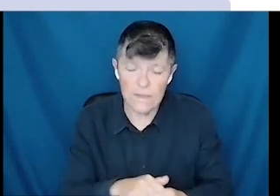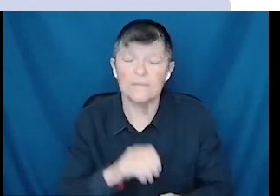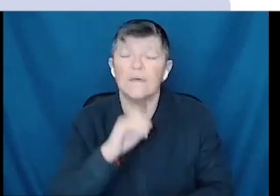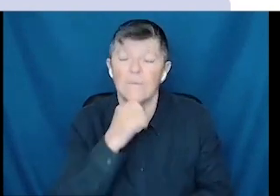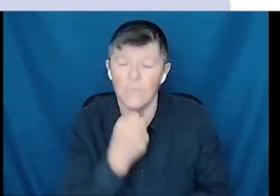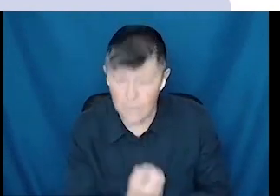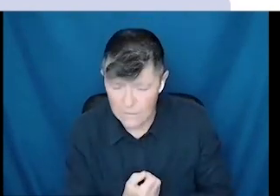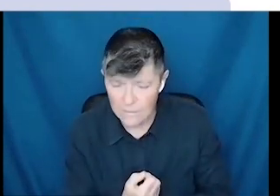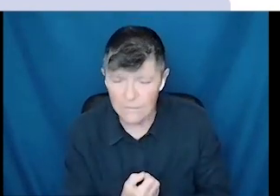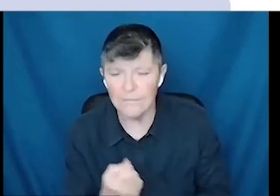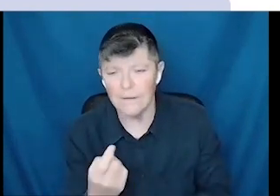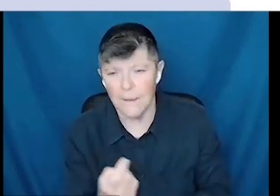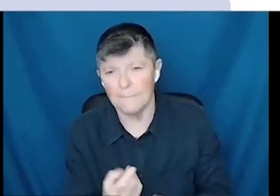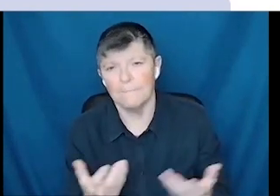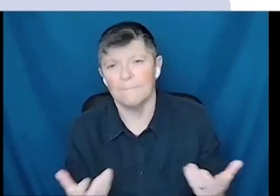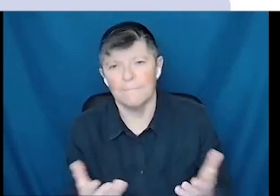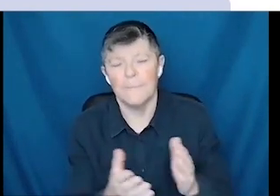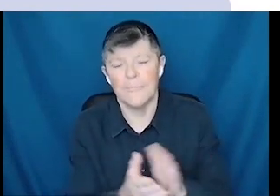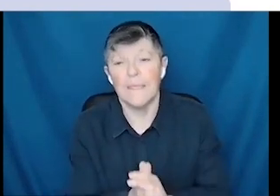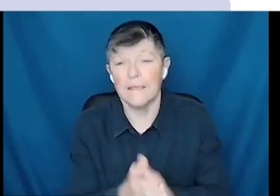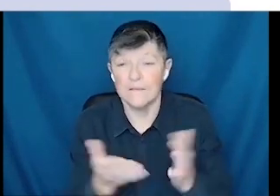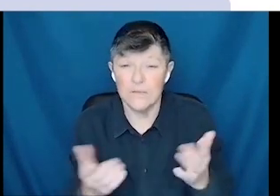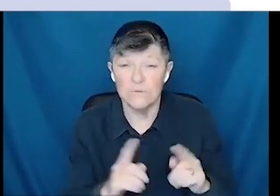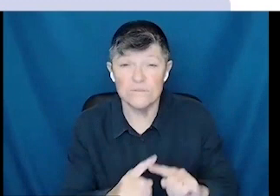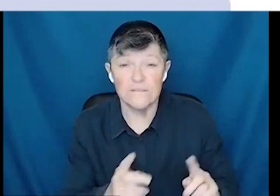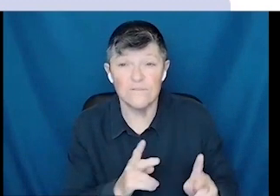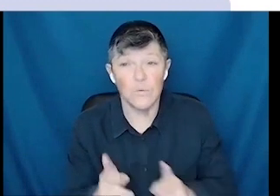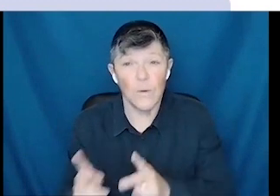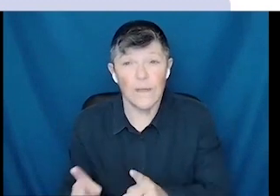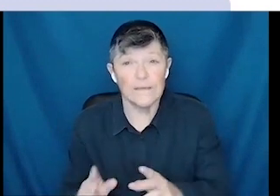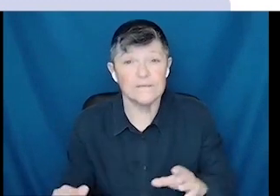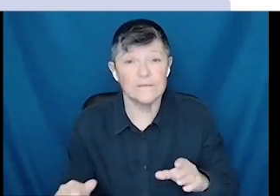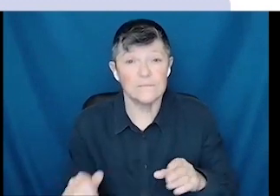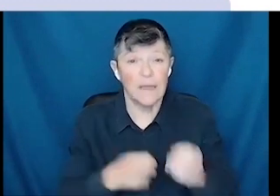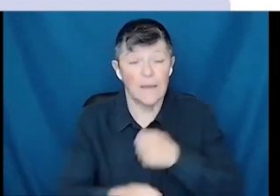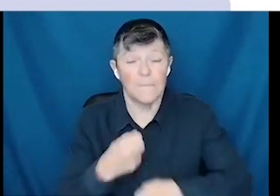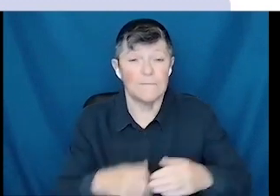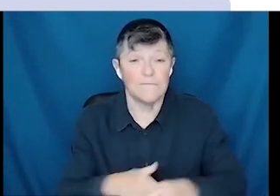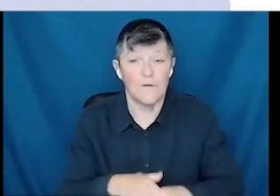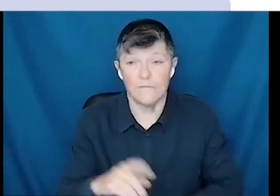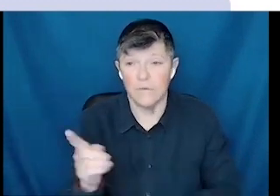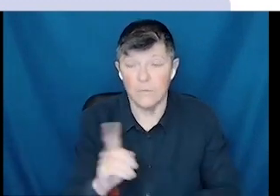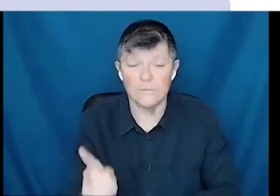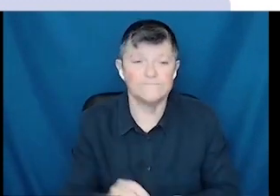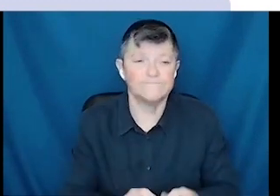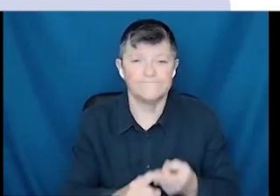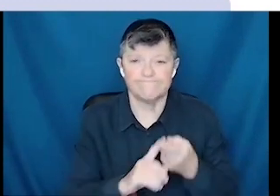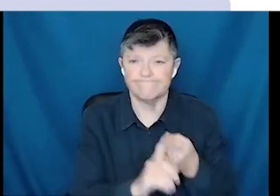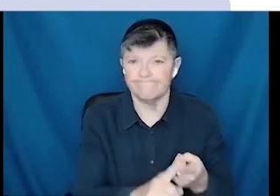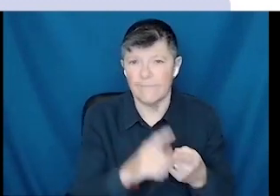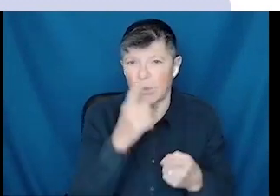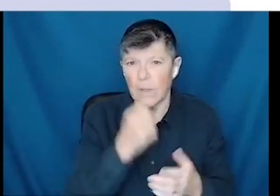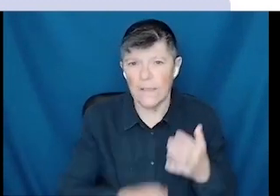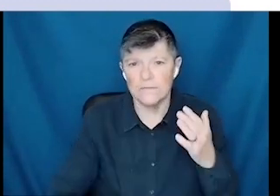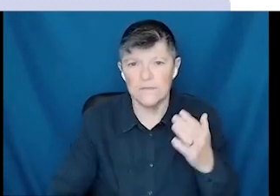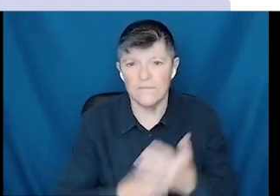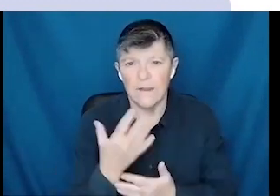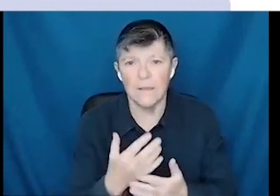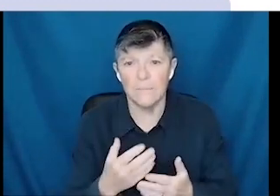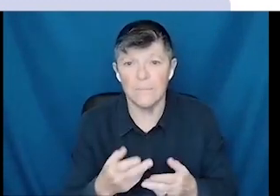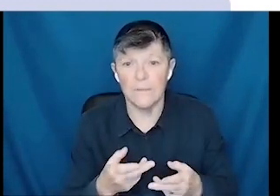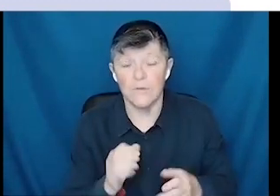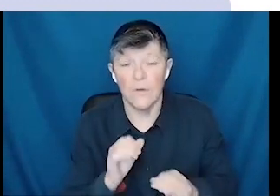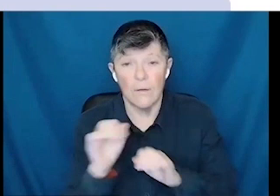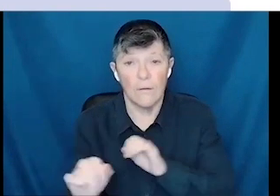so again, so there are different ways of getting involved. First of all, you can develop a methods page yourself